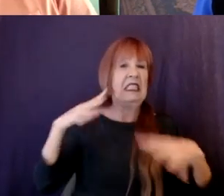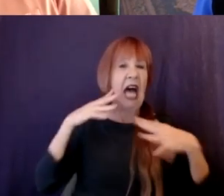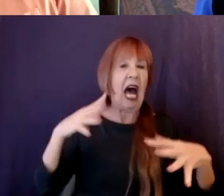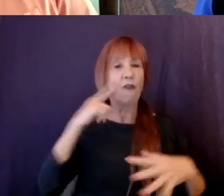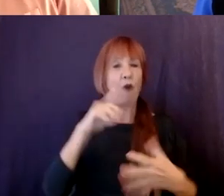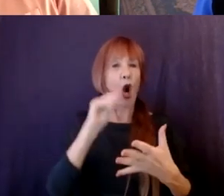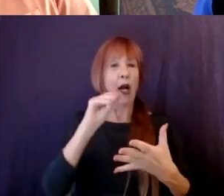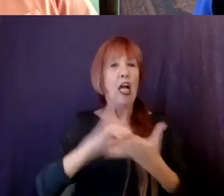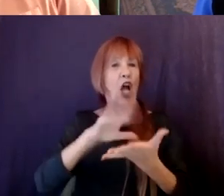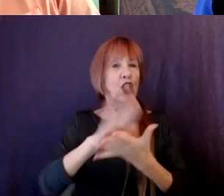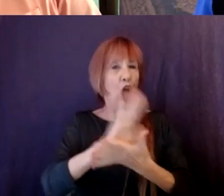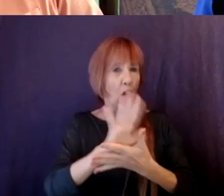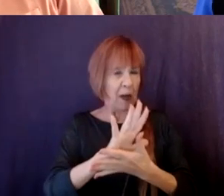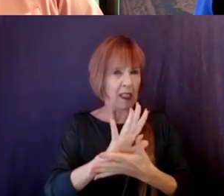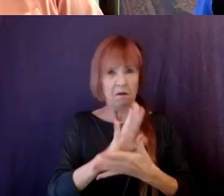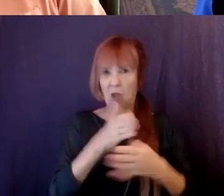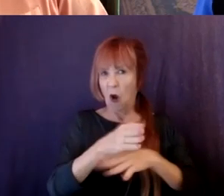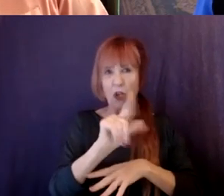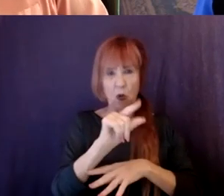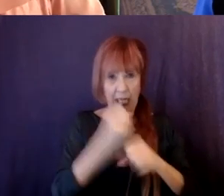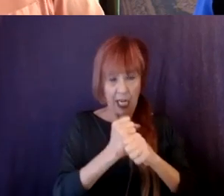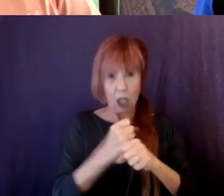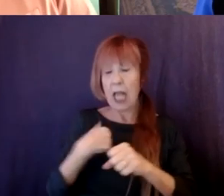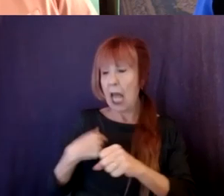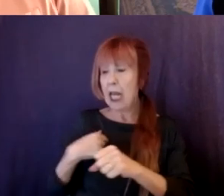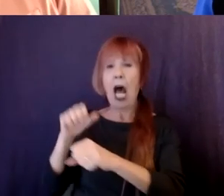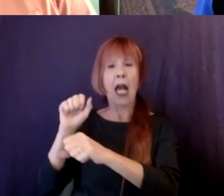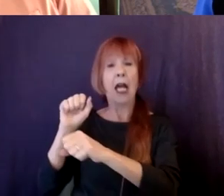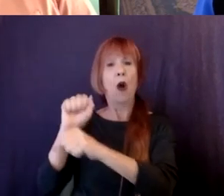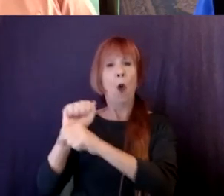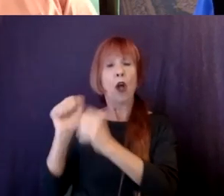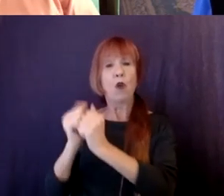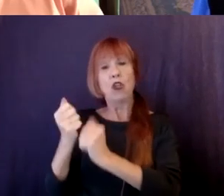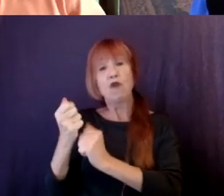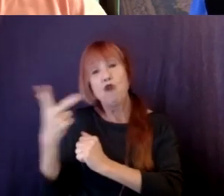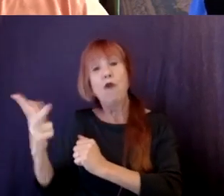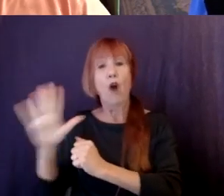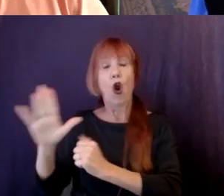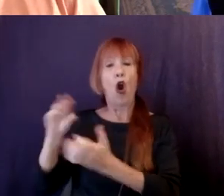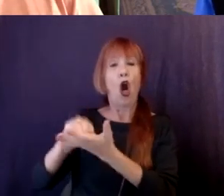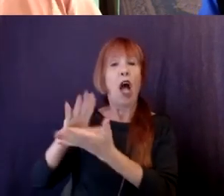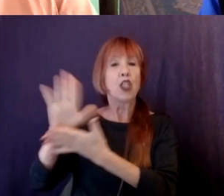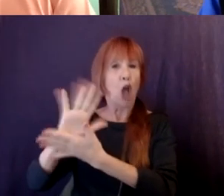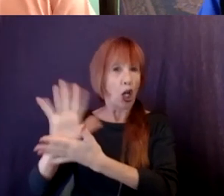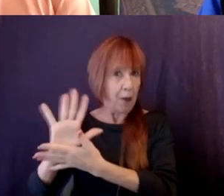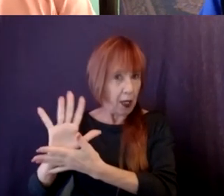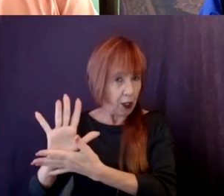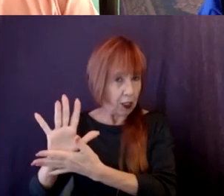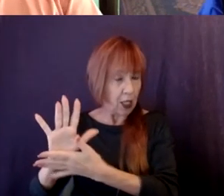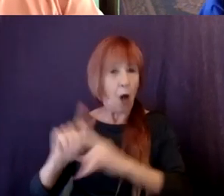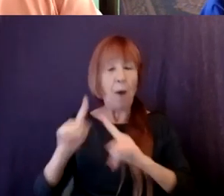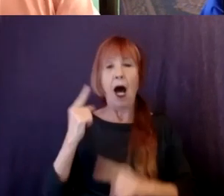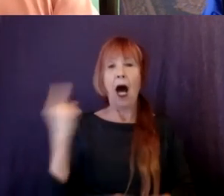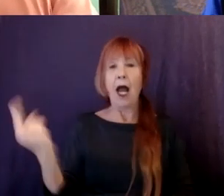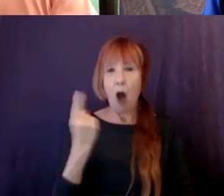and I got to know her through mixing three of her feature documentaries. But oh. I always want to